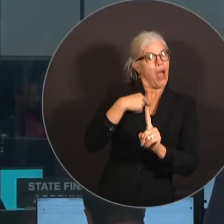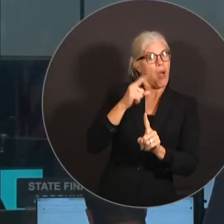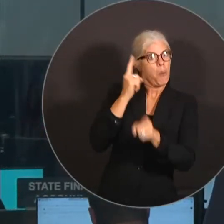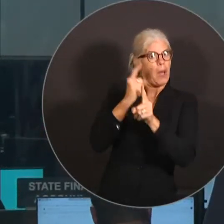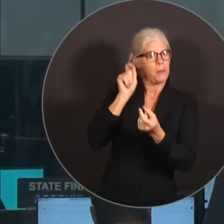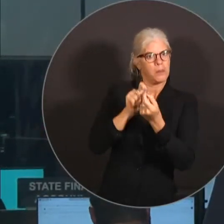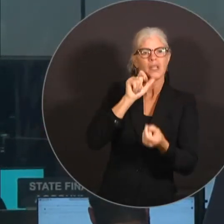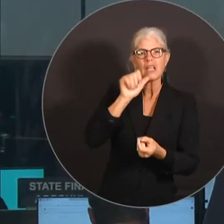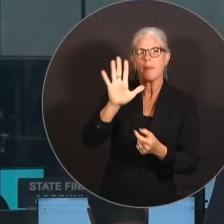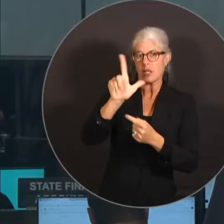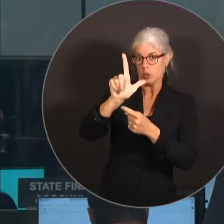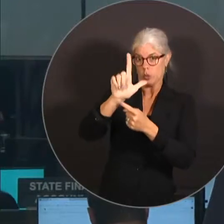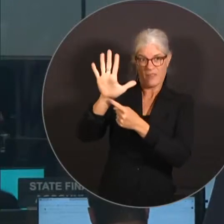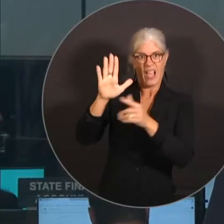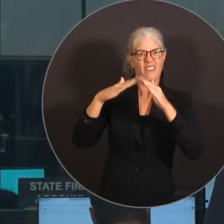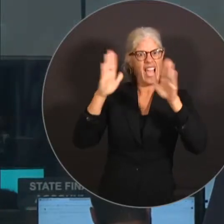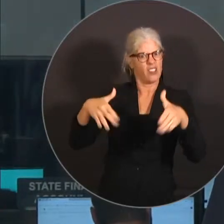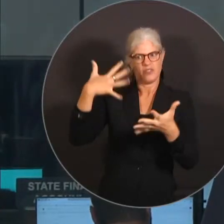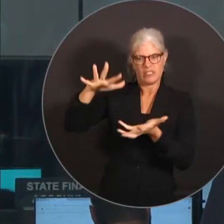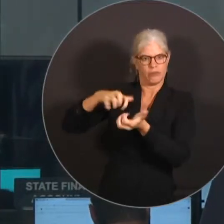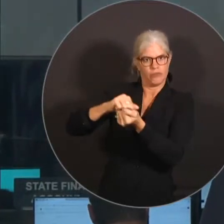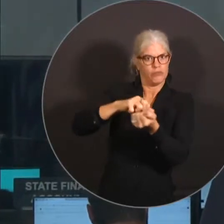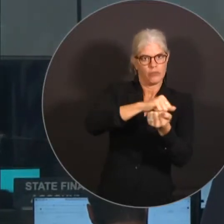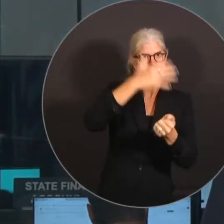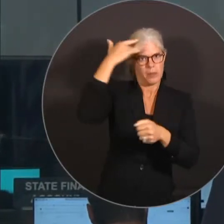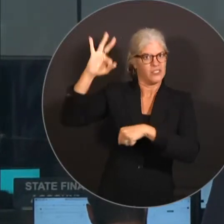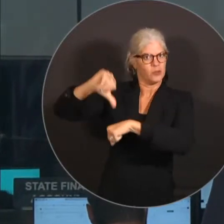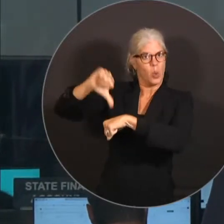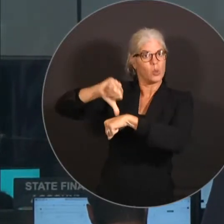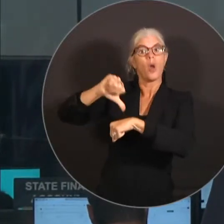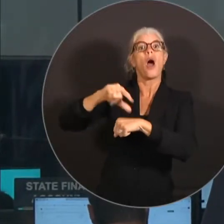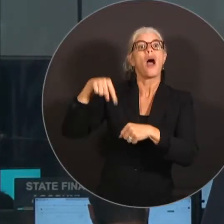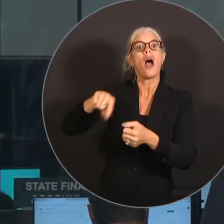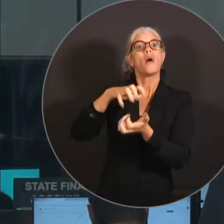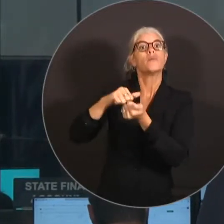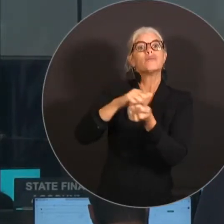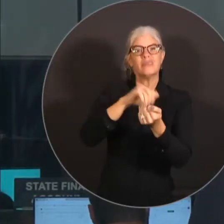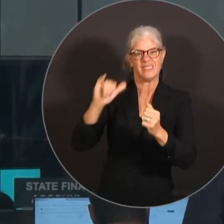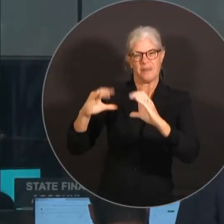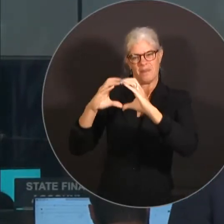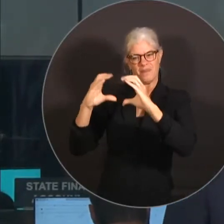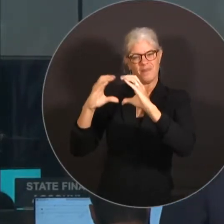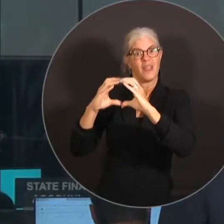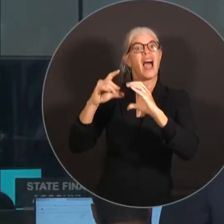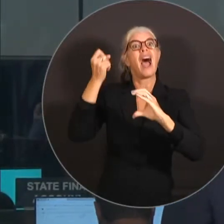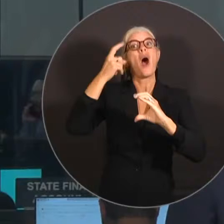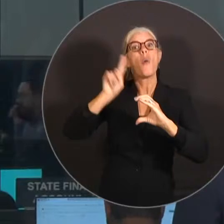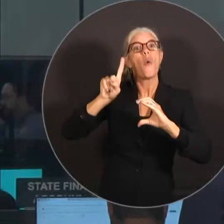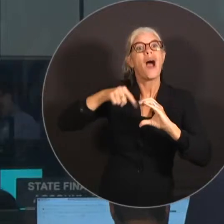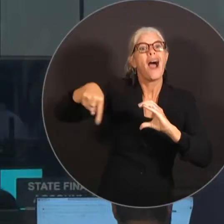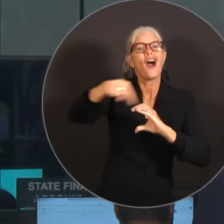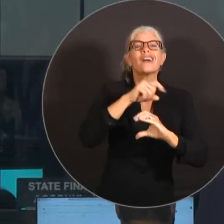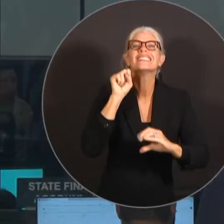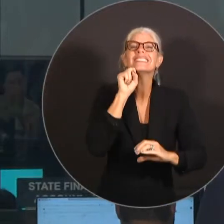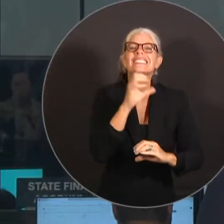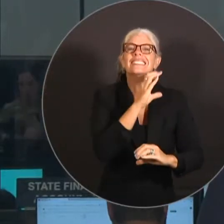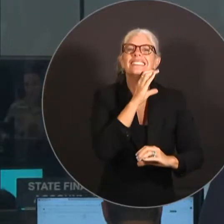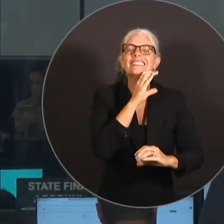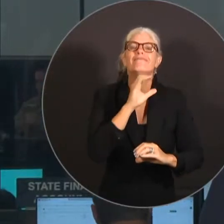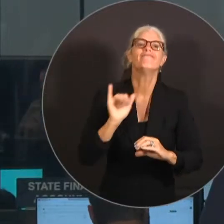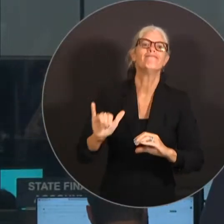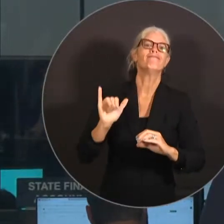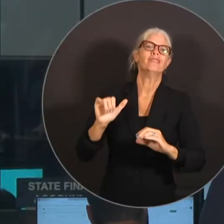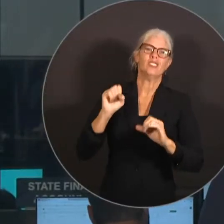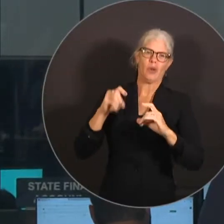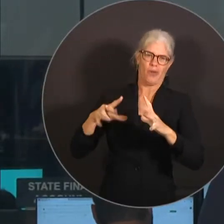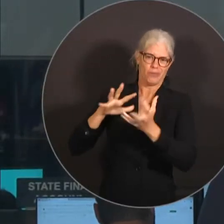125 homes that have been destroyed, most of them mobile homes and senior communities. So we're trying to get into Florida's most vulnerable to make